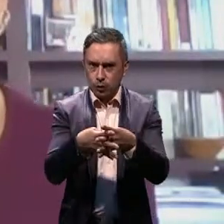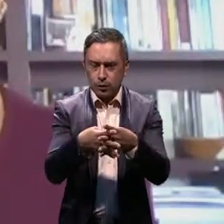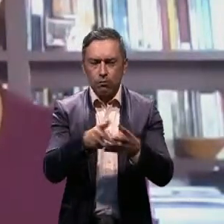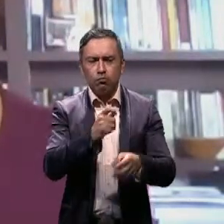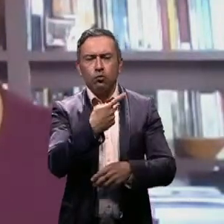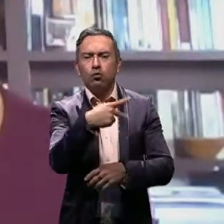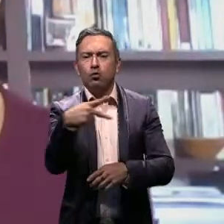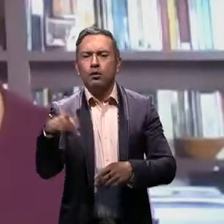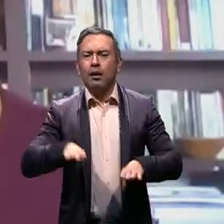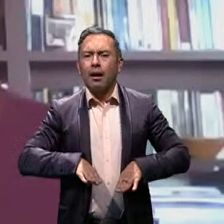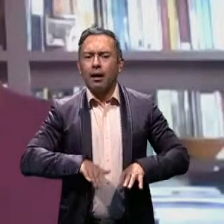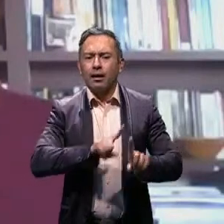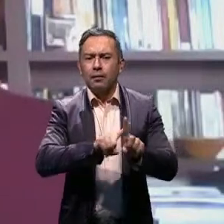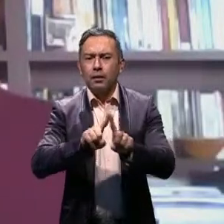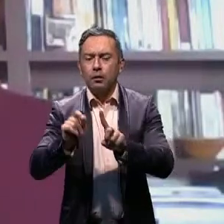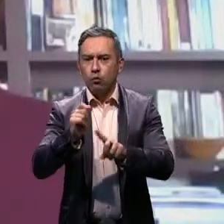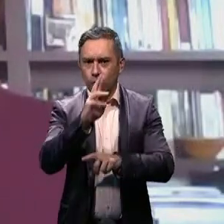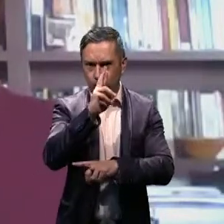account differences